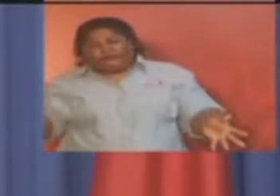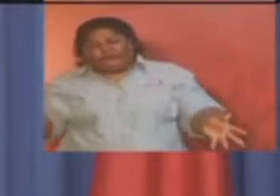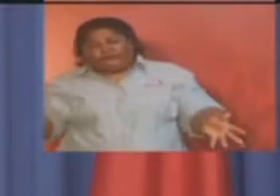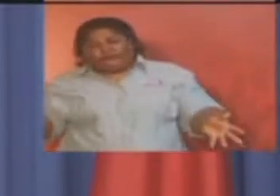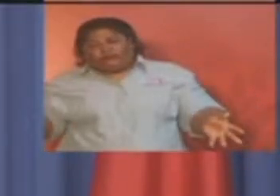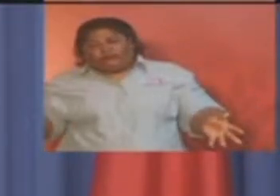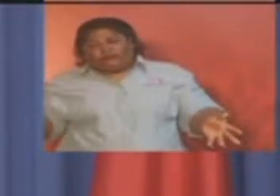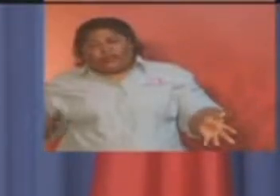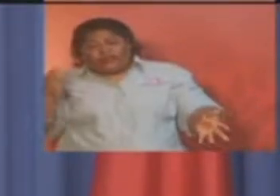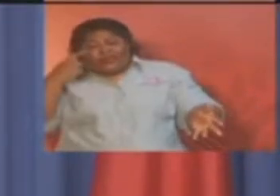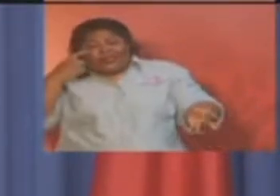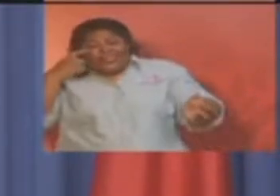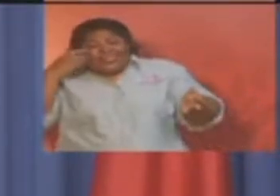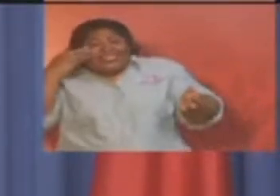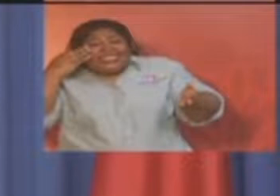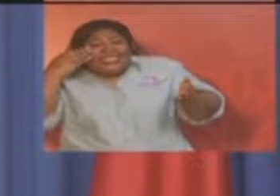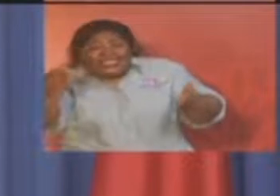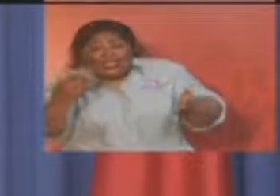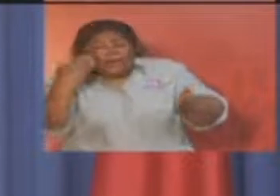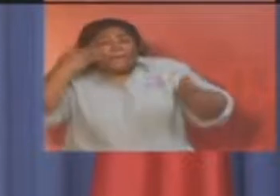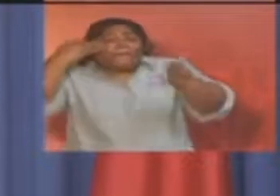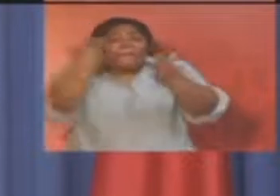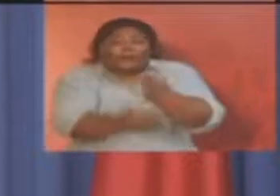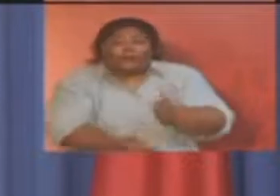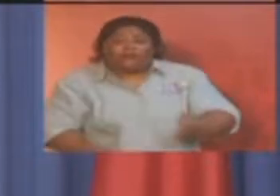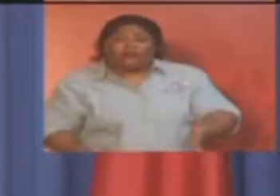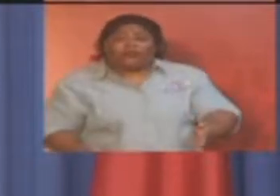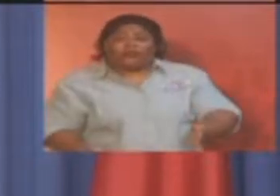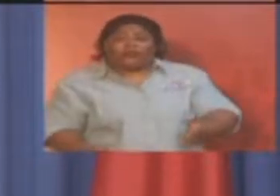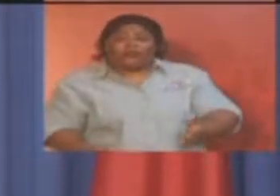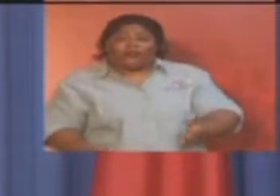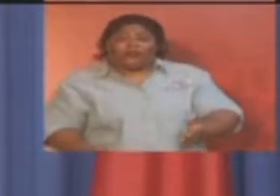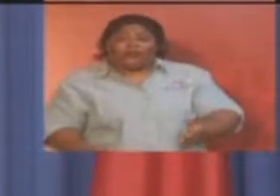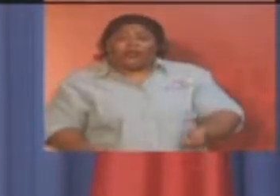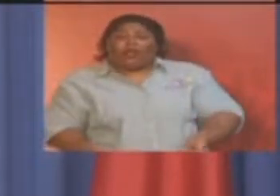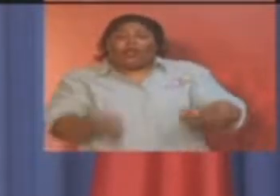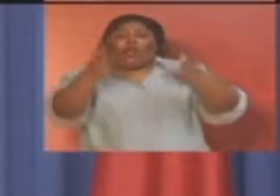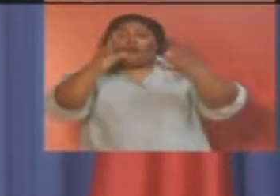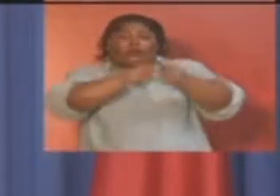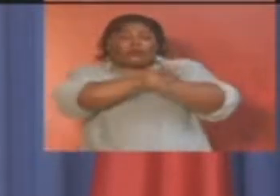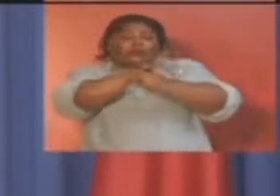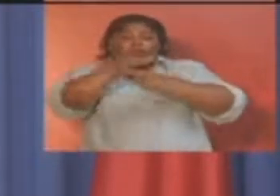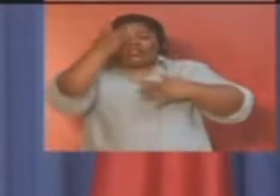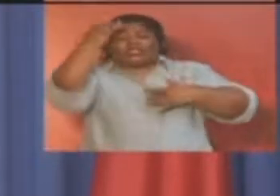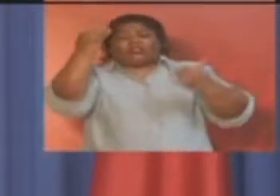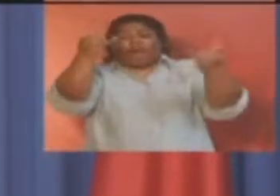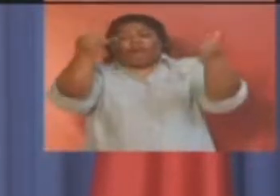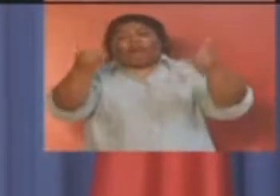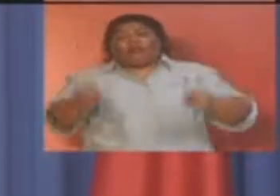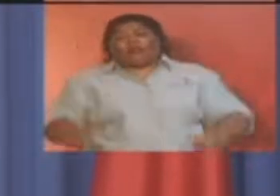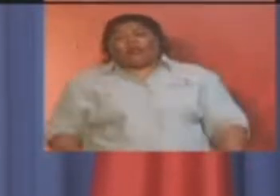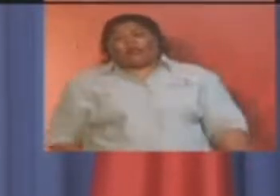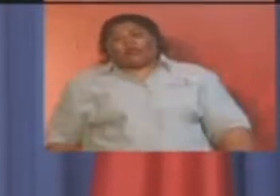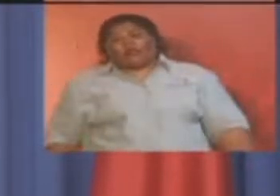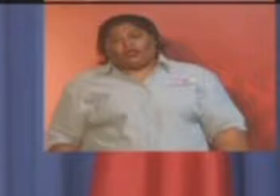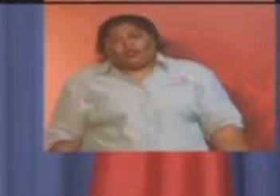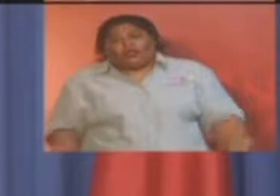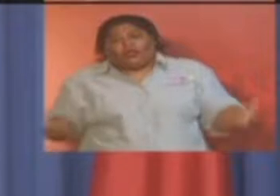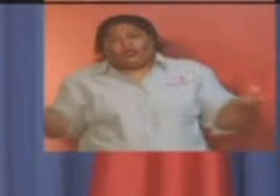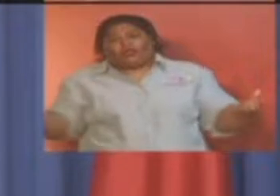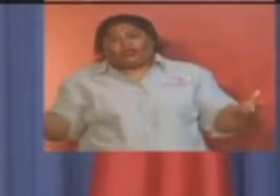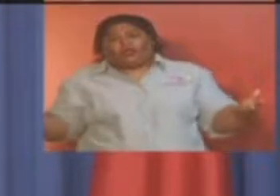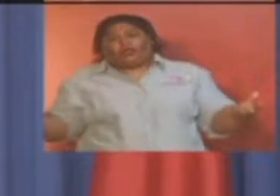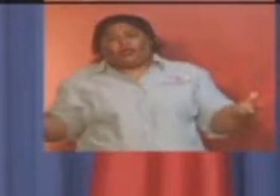are at this phase. If you remember the de-escalation plan of 2020, at this phase we were probably at phase 2 to phase 3 of